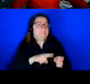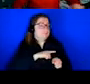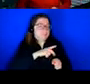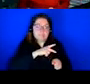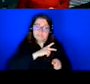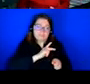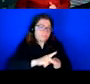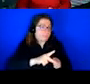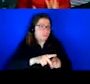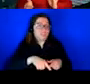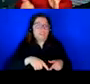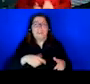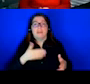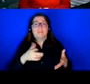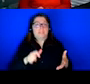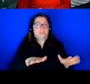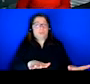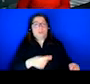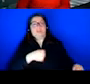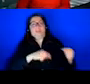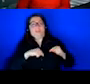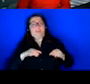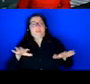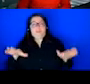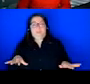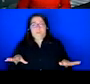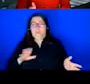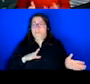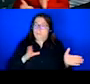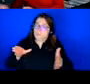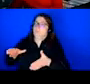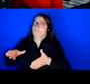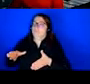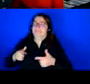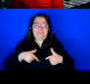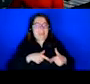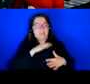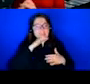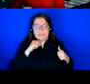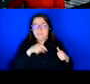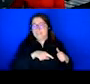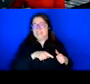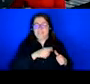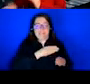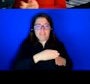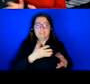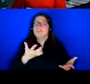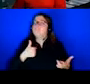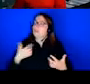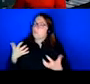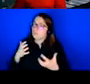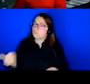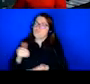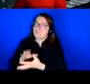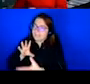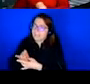like, step back and then say, hey, I'm tired of this field. I want to do something new. I want to be re-engaged, or I want something